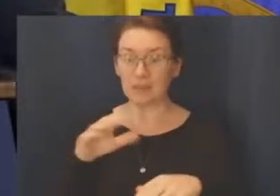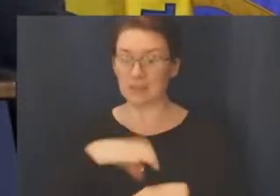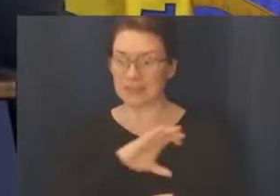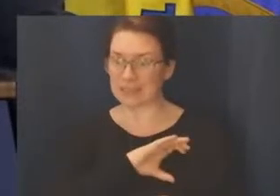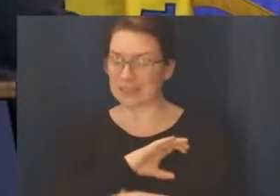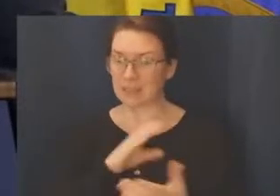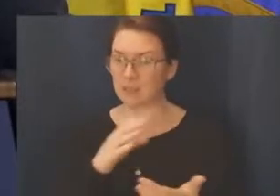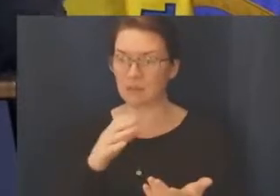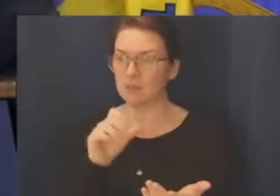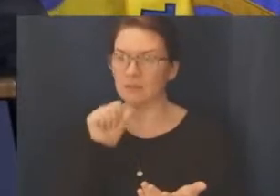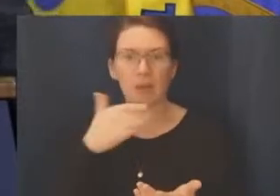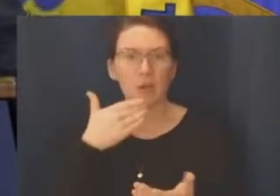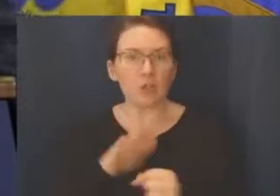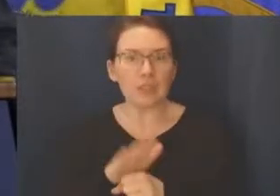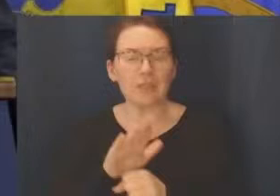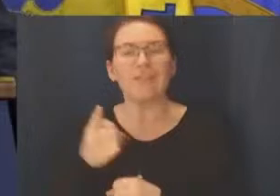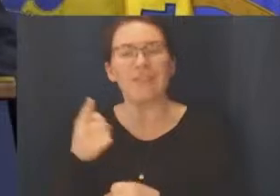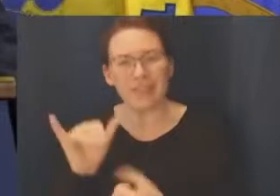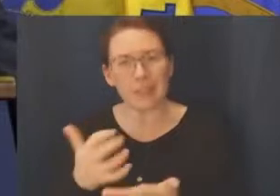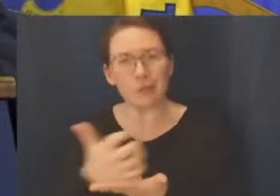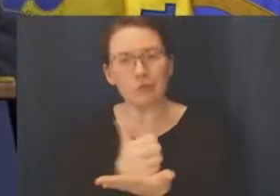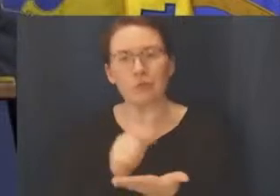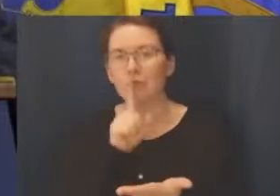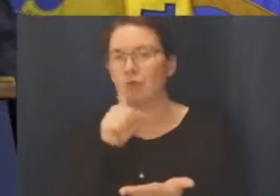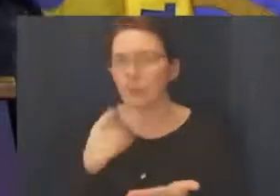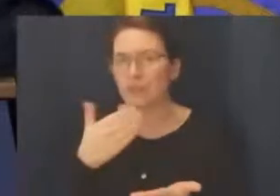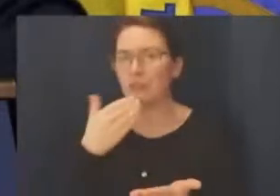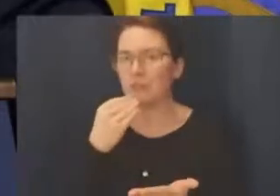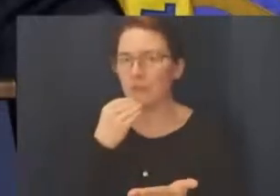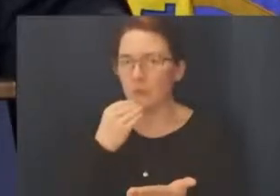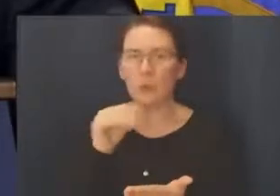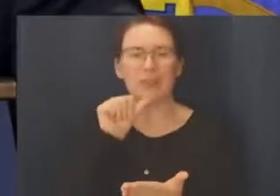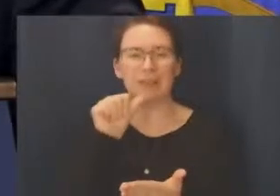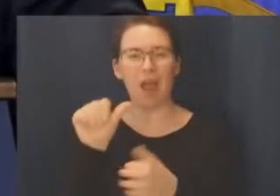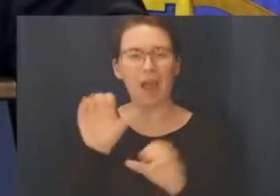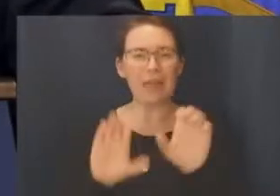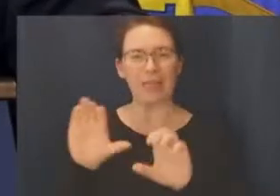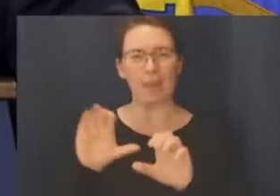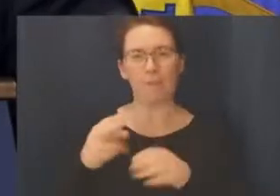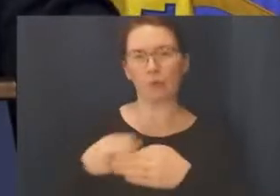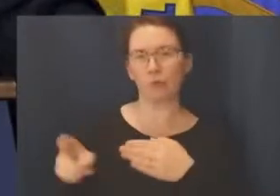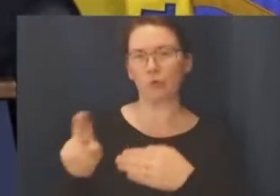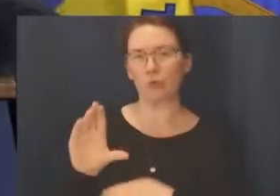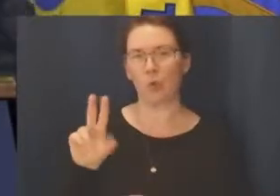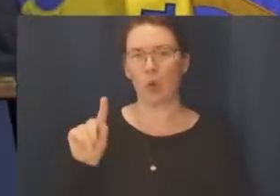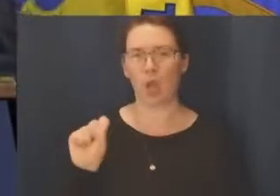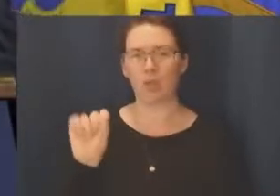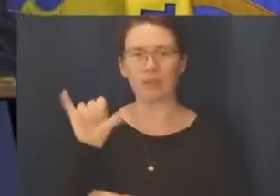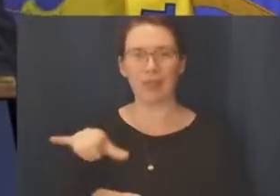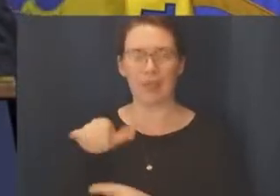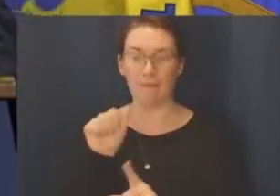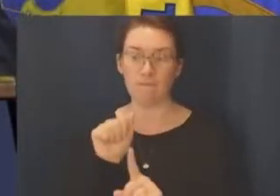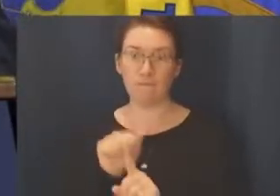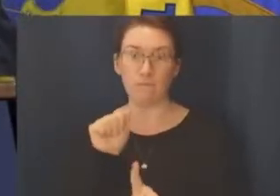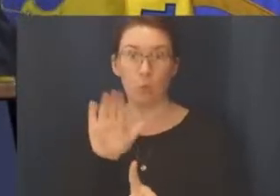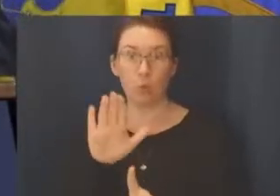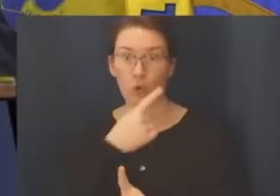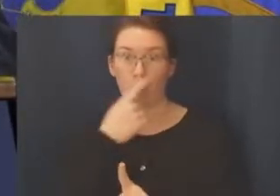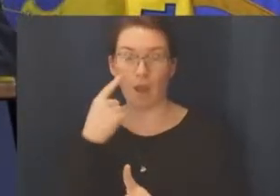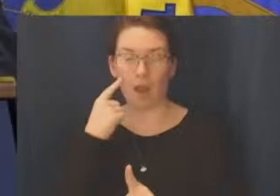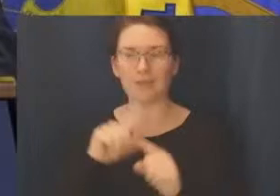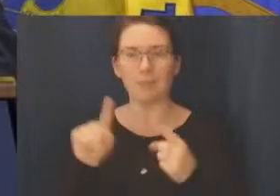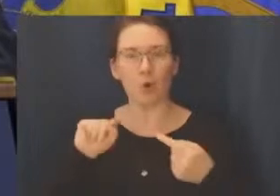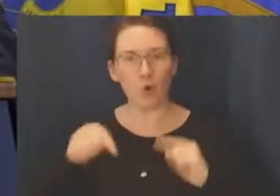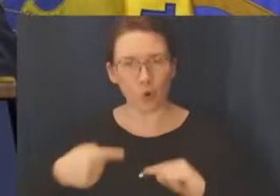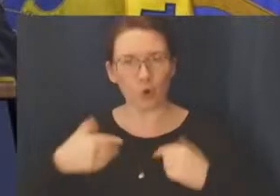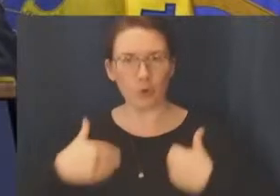real food, not chemical shortcuts designed to fool the eye but harm the body. That's what making